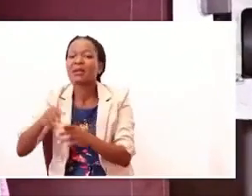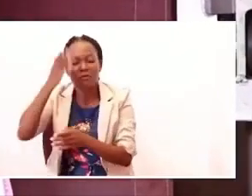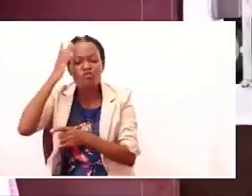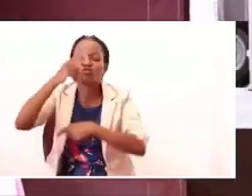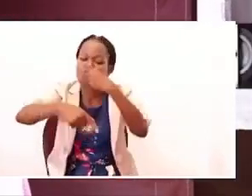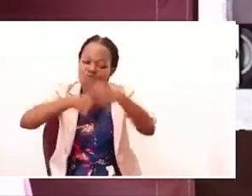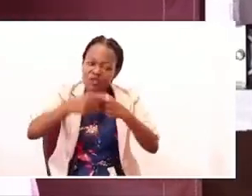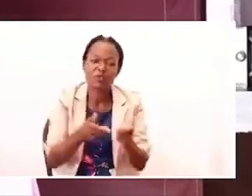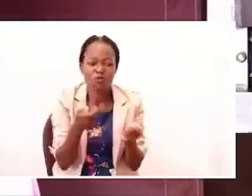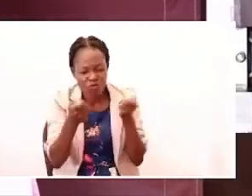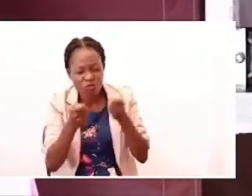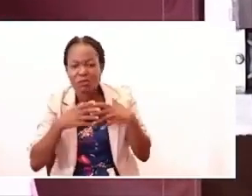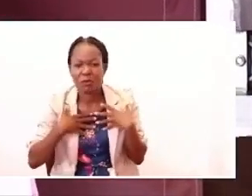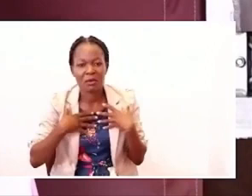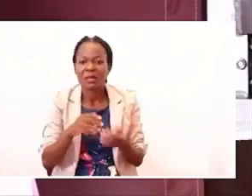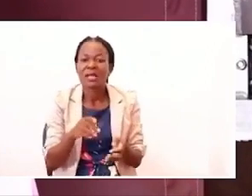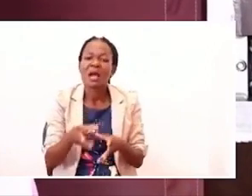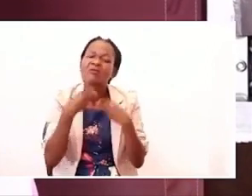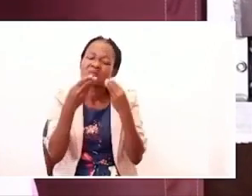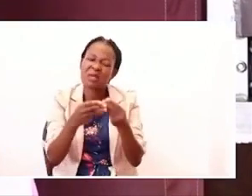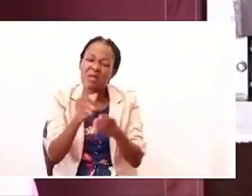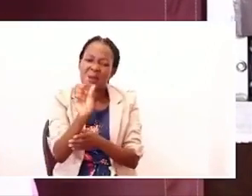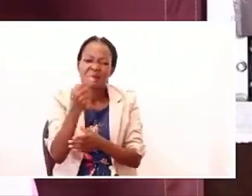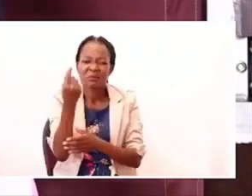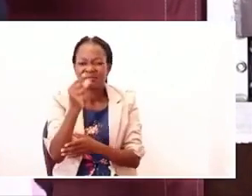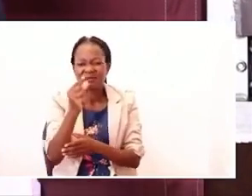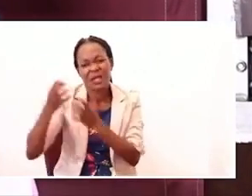And I want to give you a bit of history here in terms of where we're coming from.